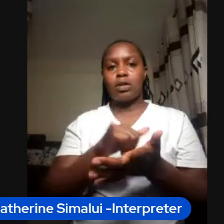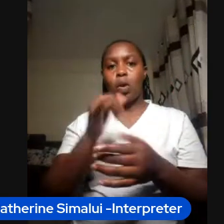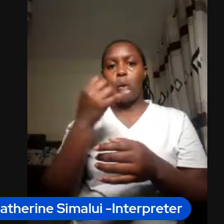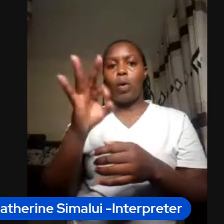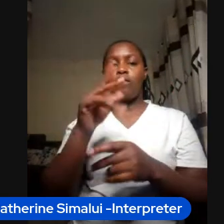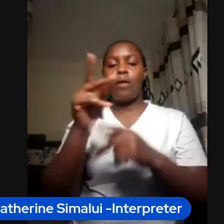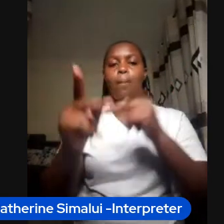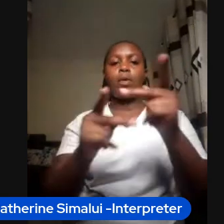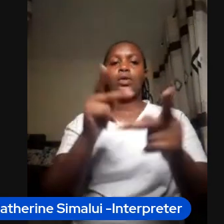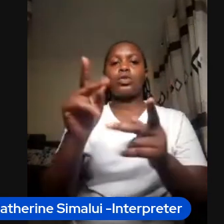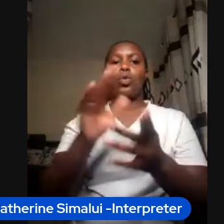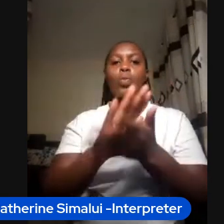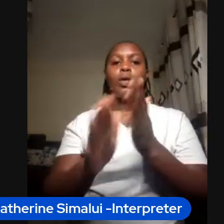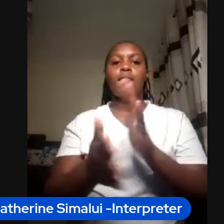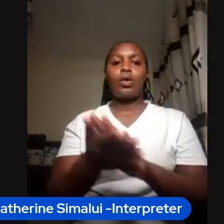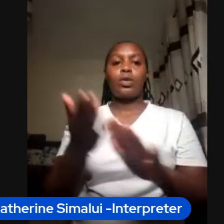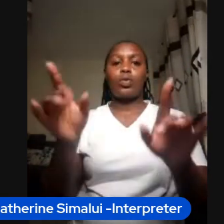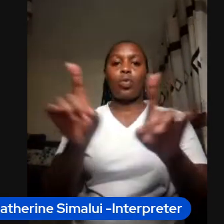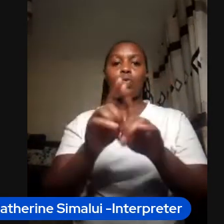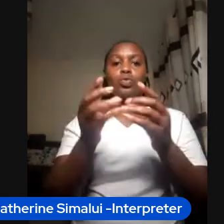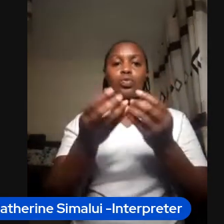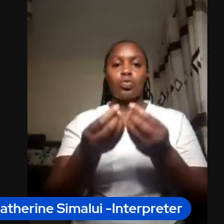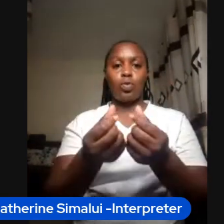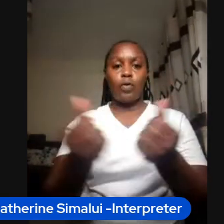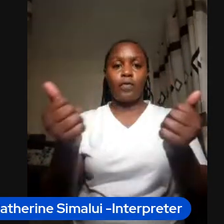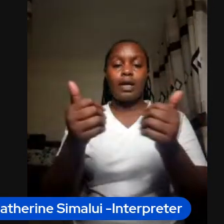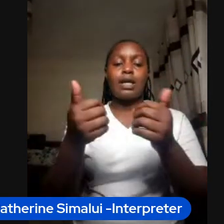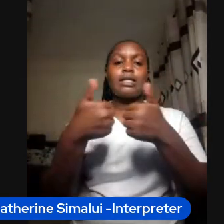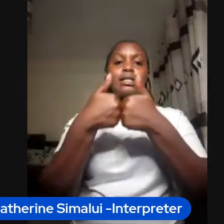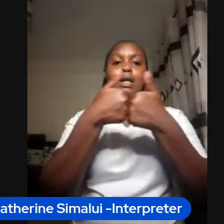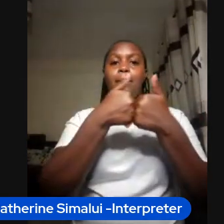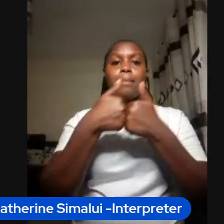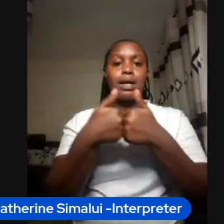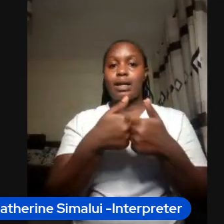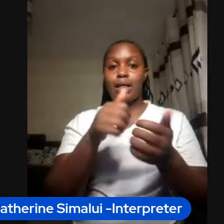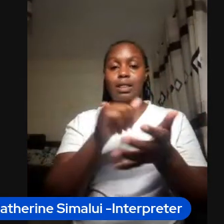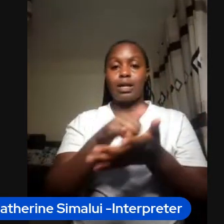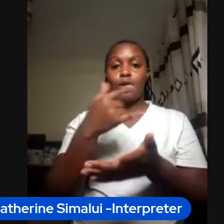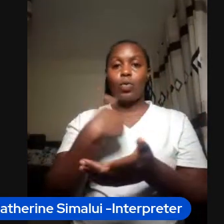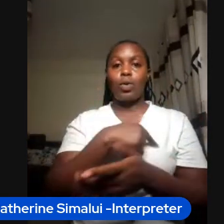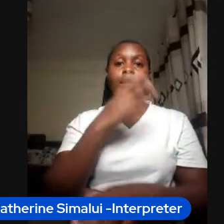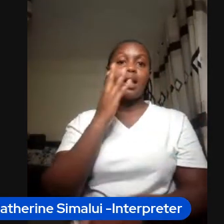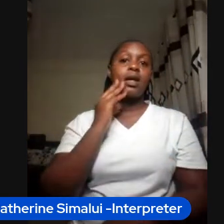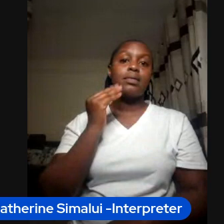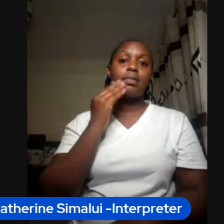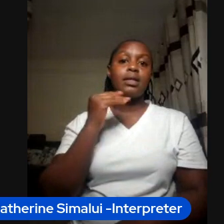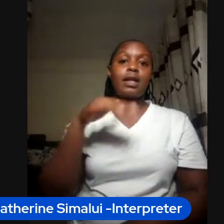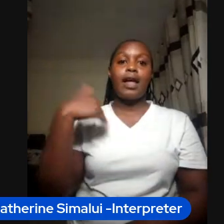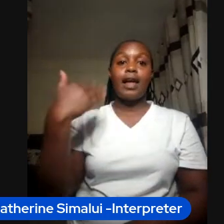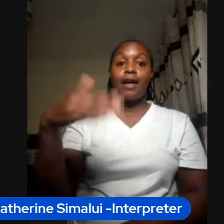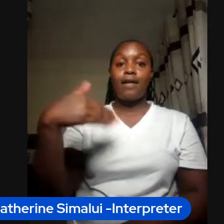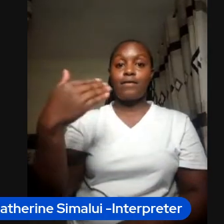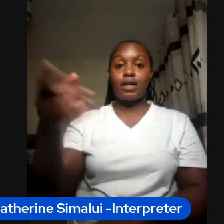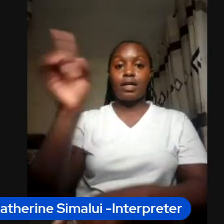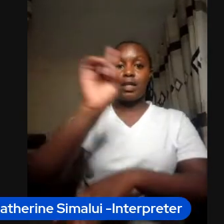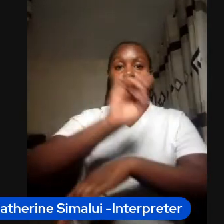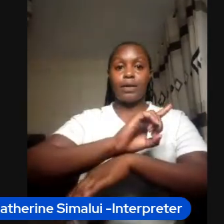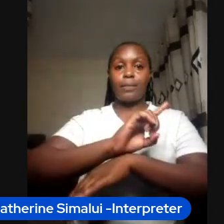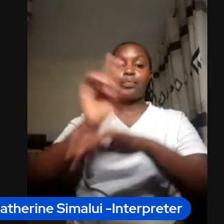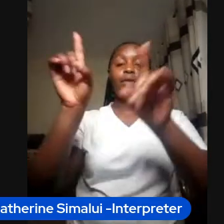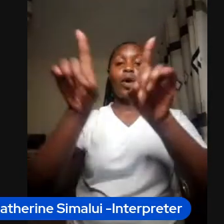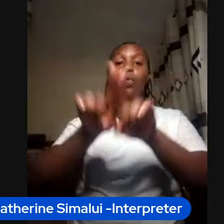even addressing the barriers that we are facing each and every day, and